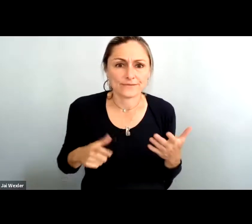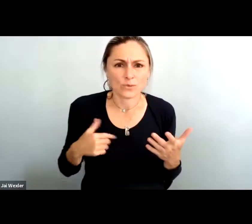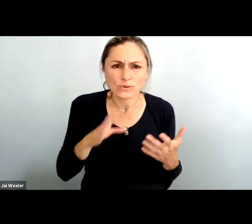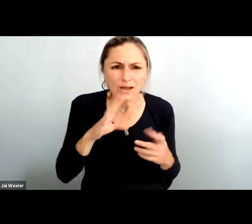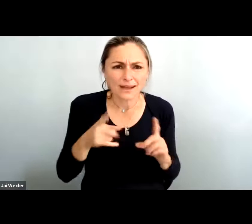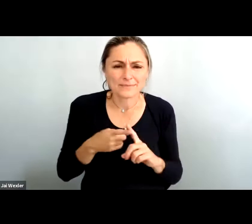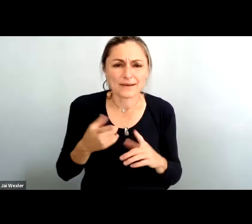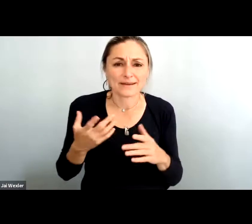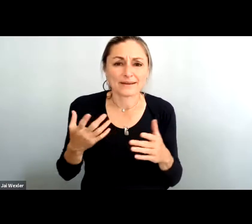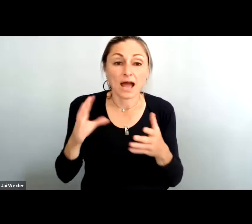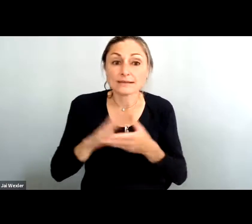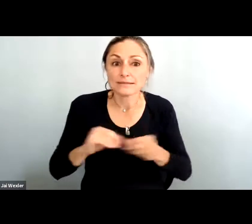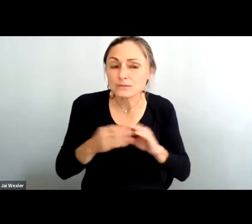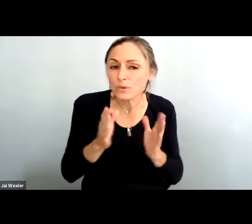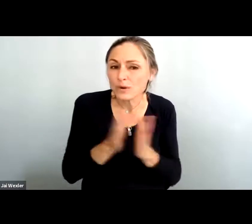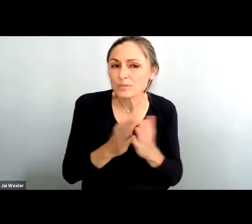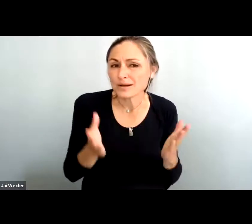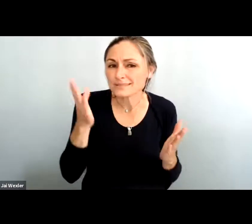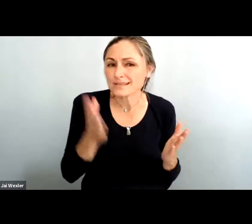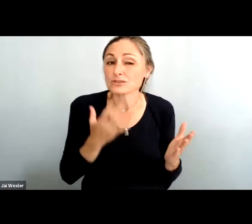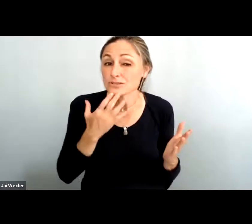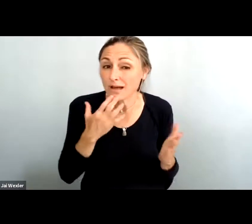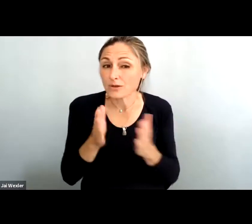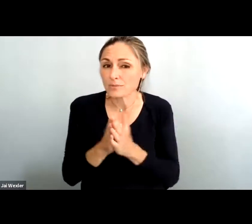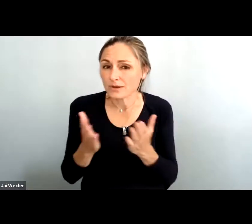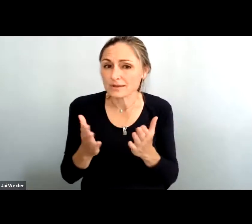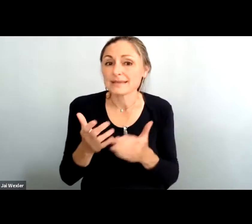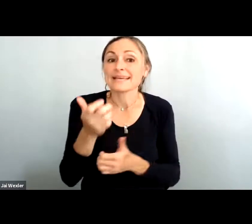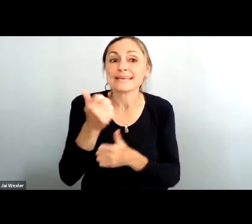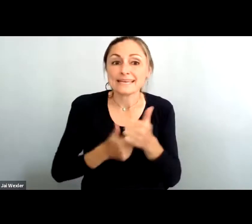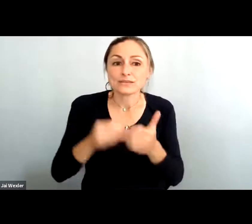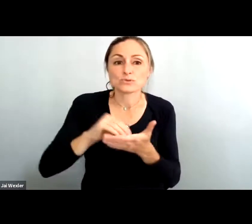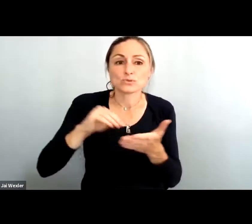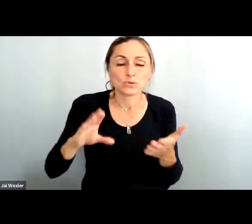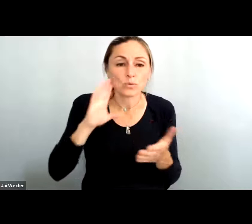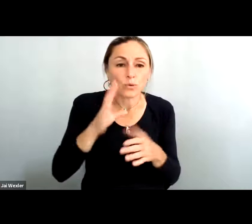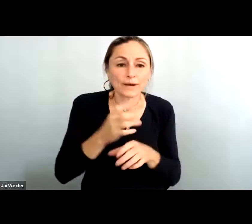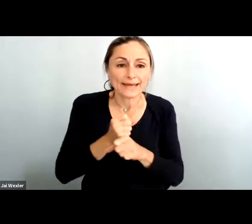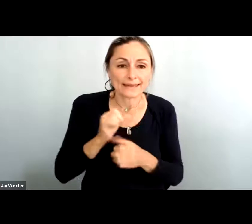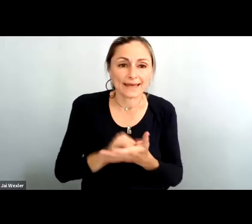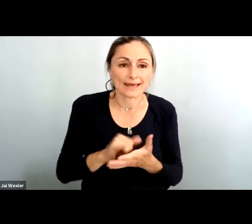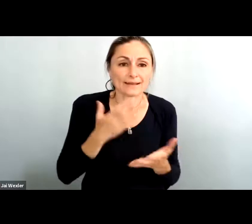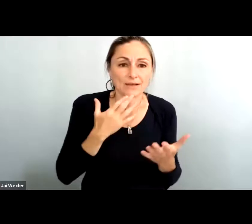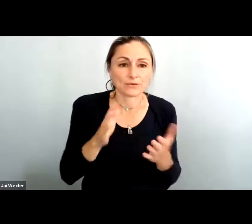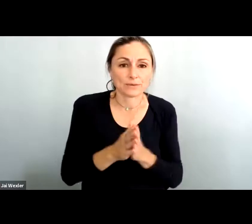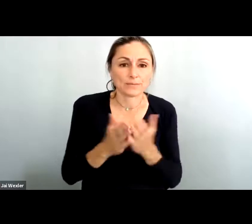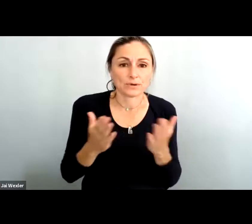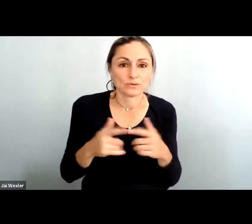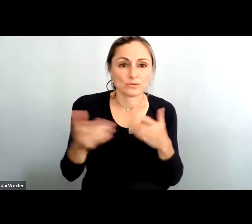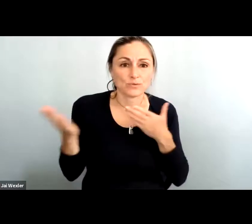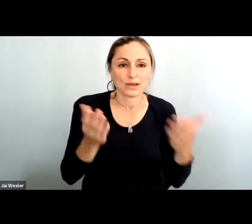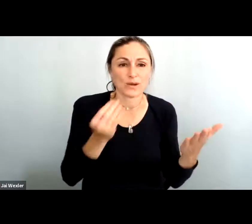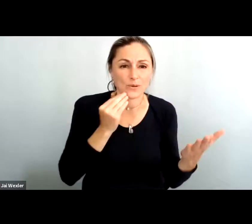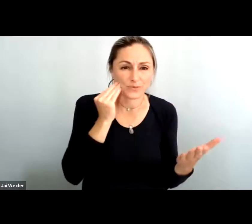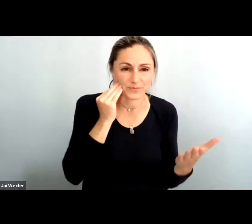a storybook / coloring book. Well, each student is going to get that coloring book to take home with them.